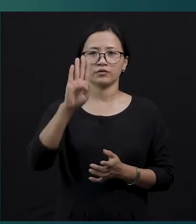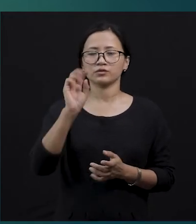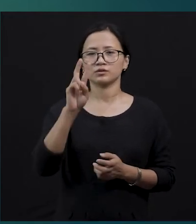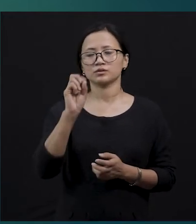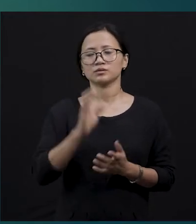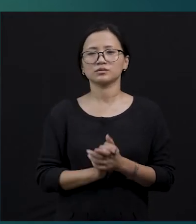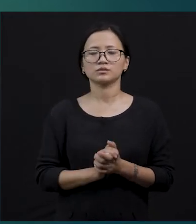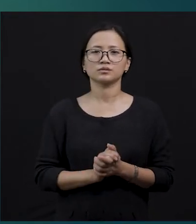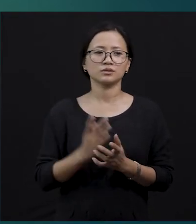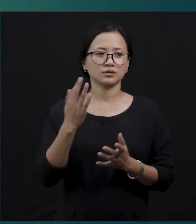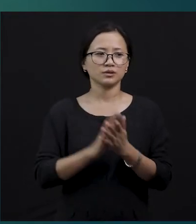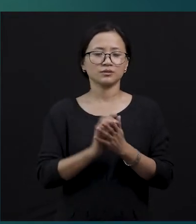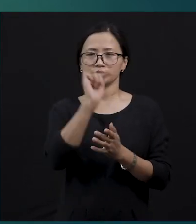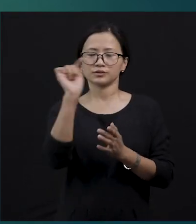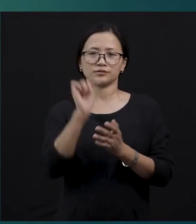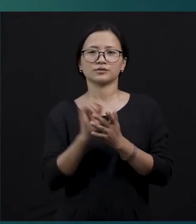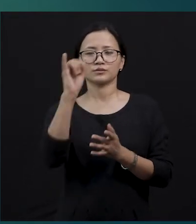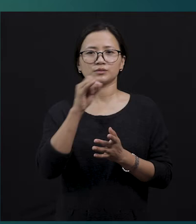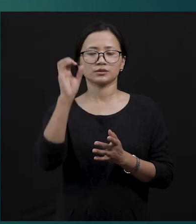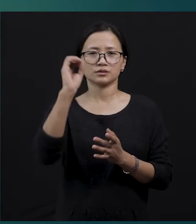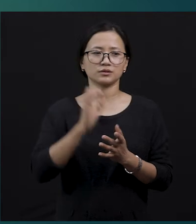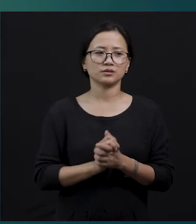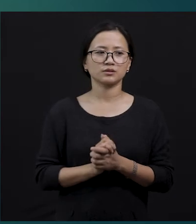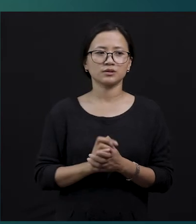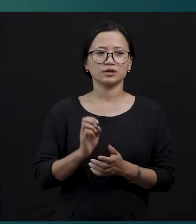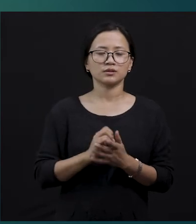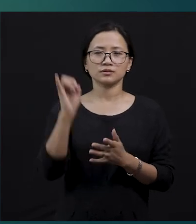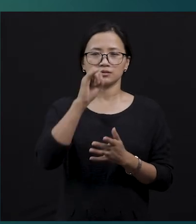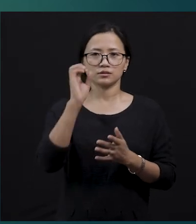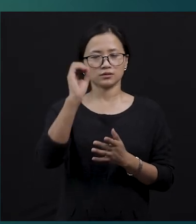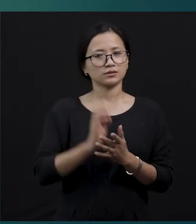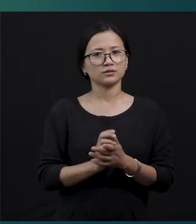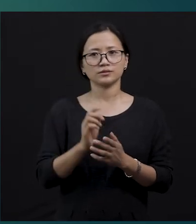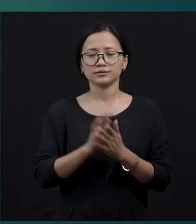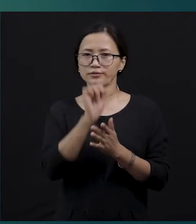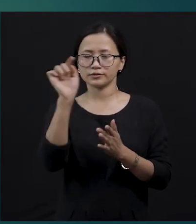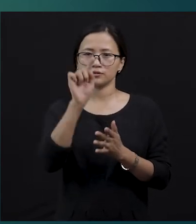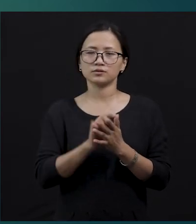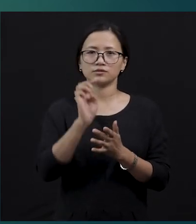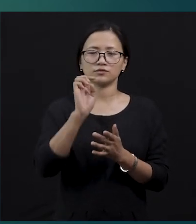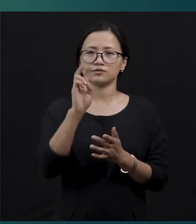420 divided by 60. So, 60 divided by 420. How much it will be?